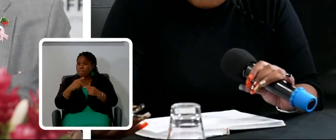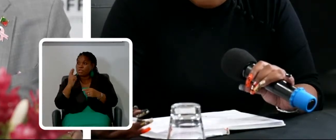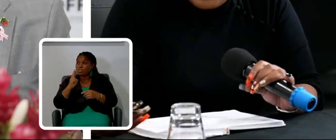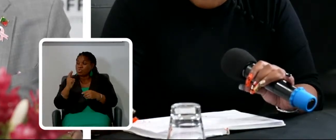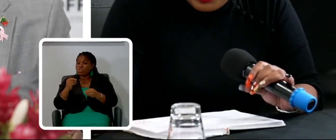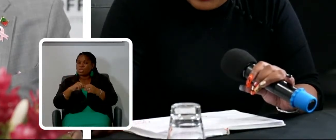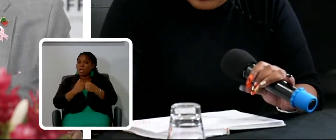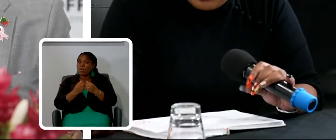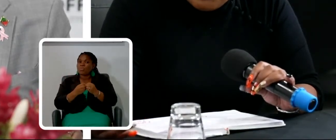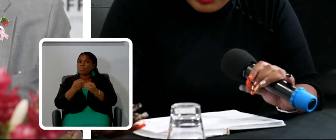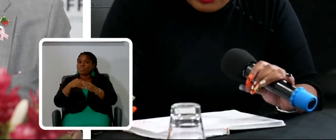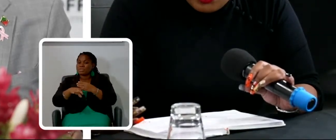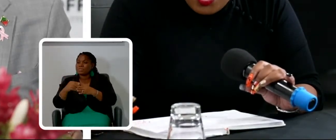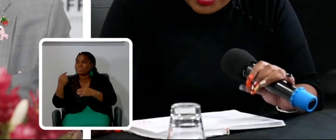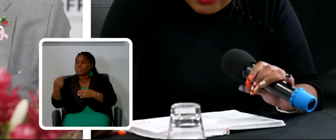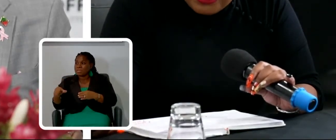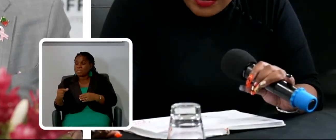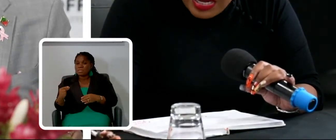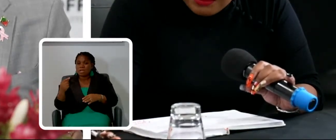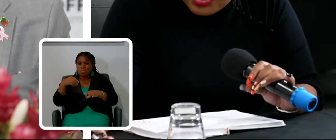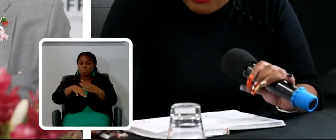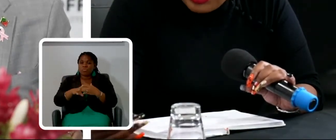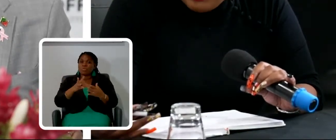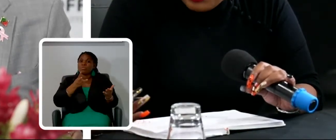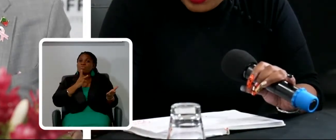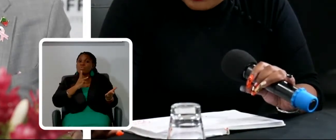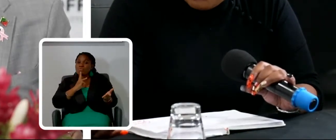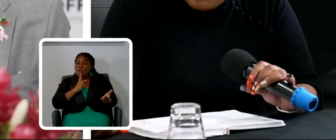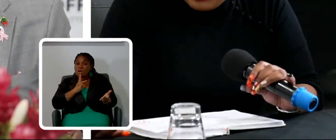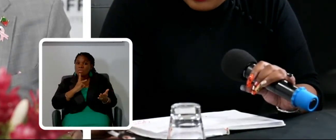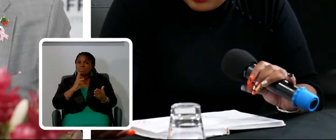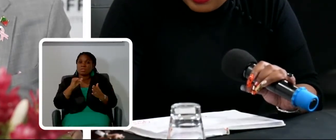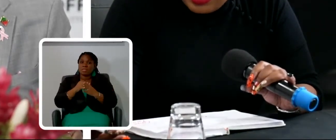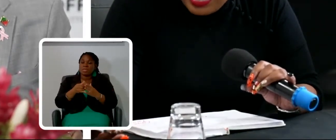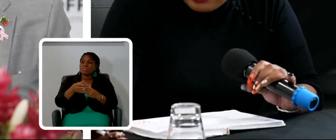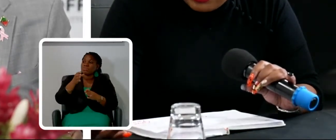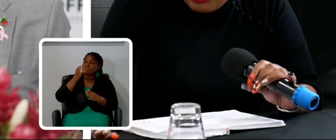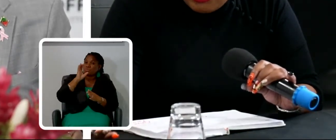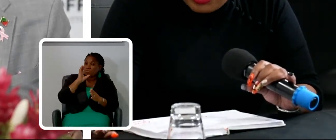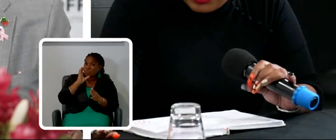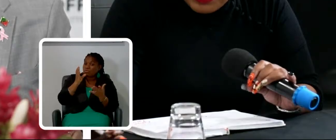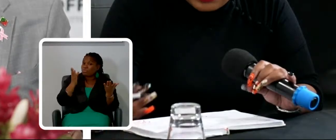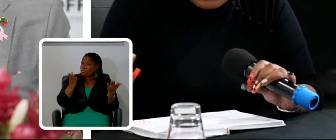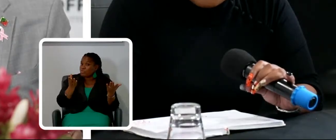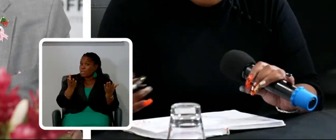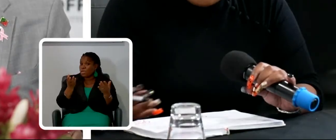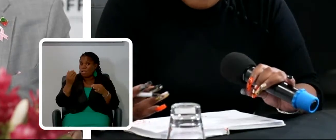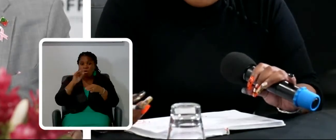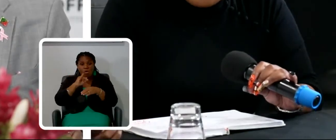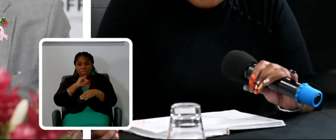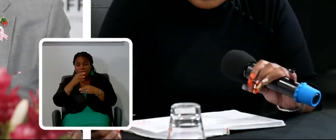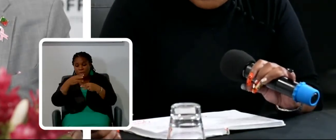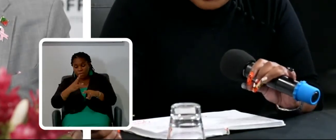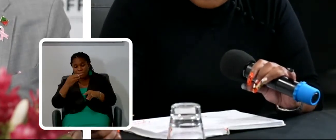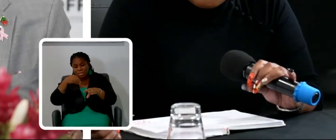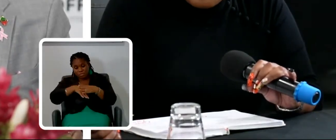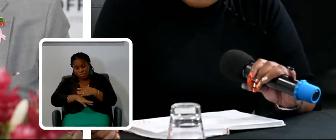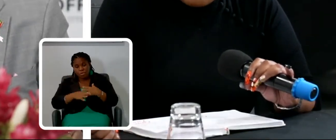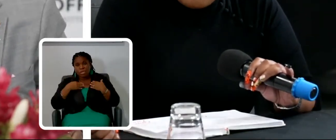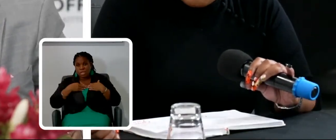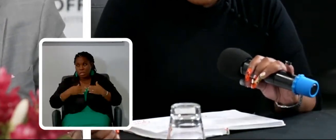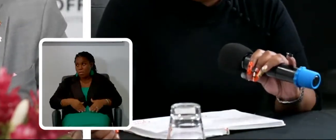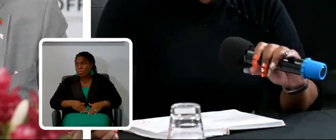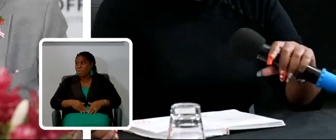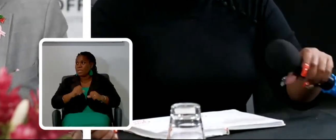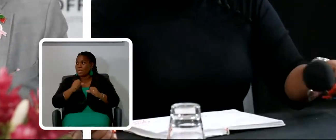other places, of antibiotics entering the water stream, and we're consuming these secondhand through these means. Could you comment on those two things for